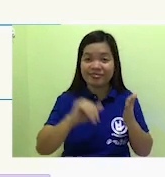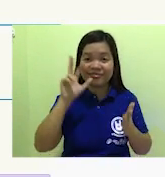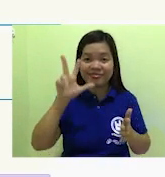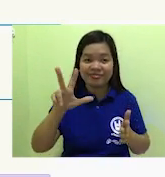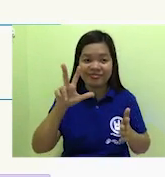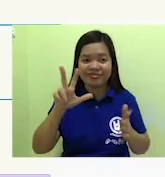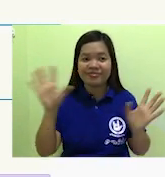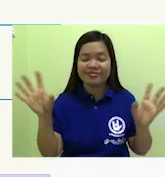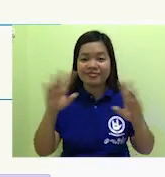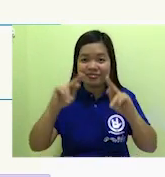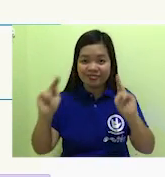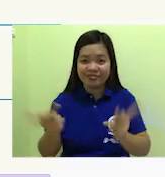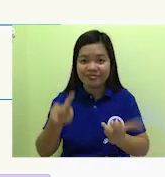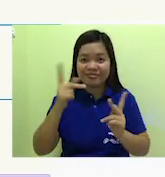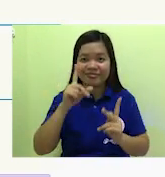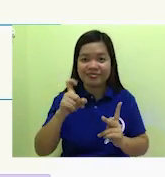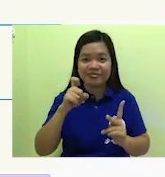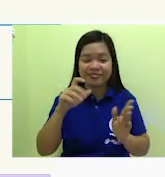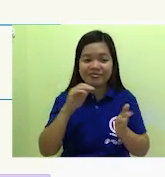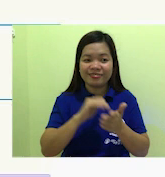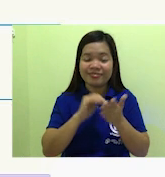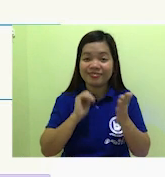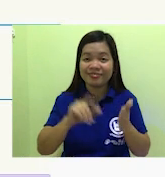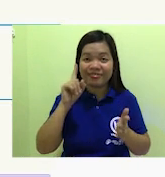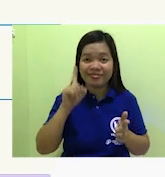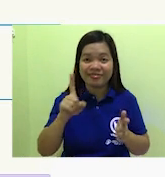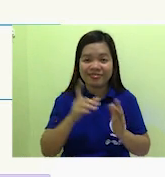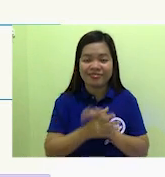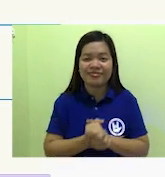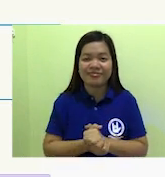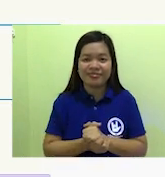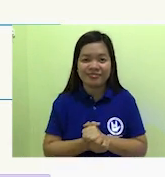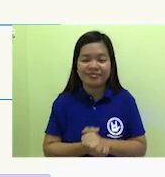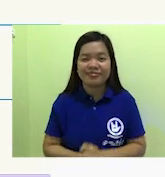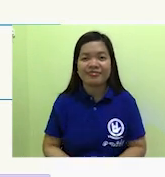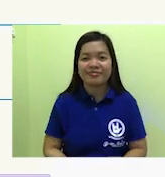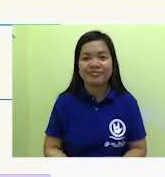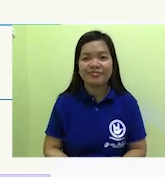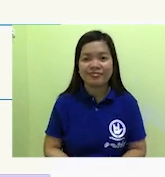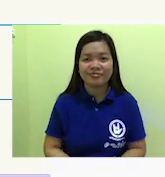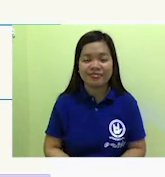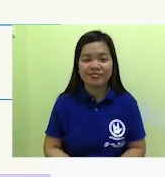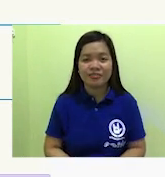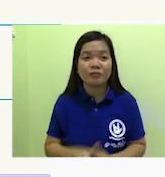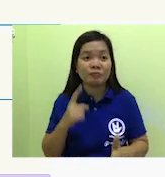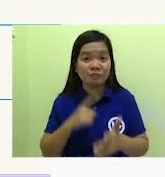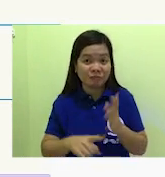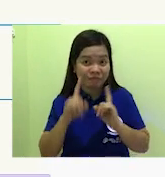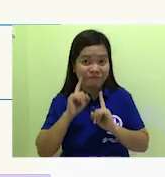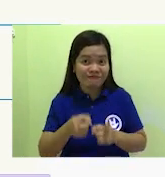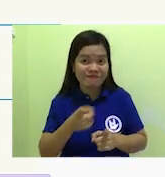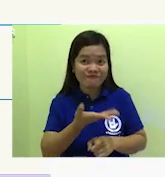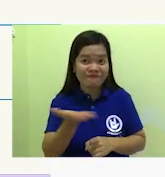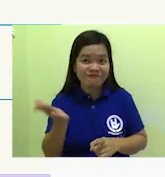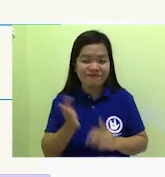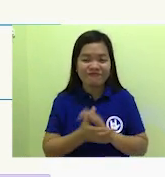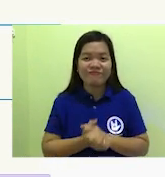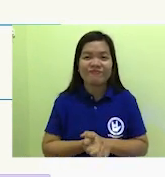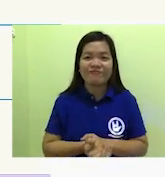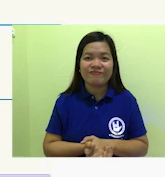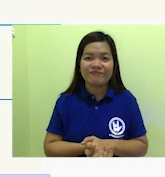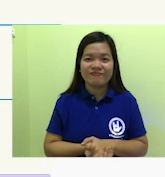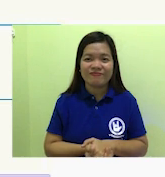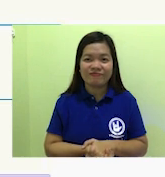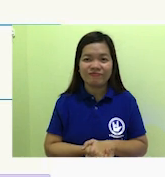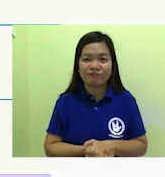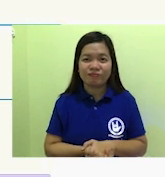the quantity of x minus 3 times the quantity of x minus 1. What is the